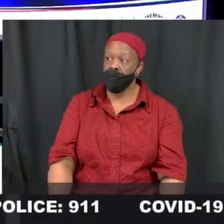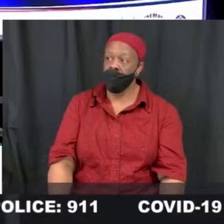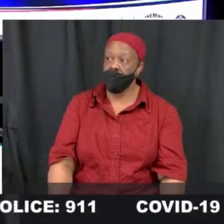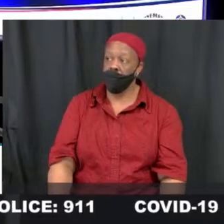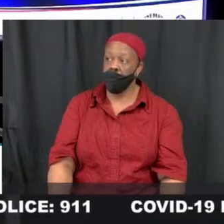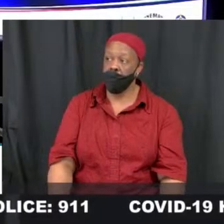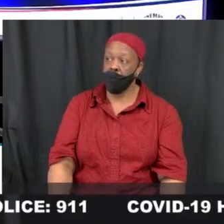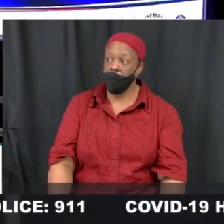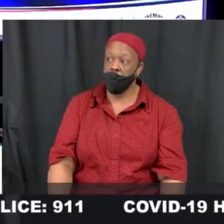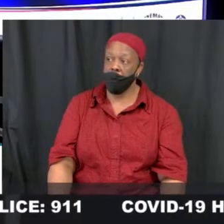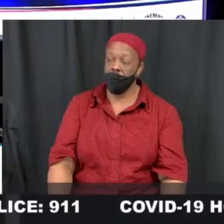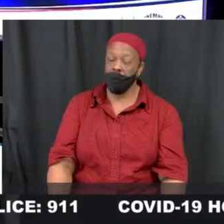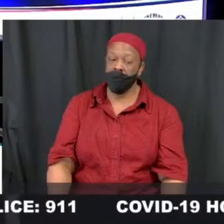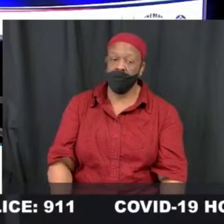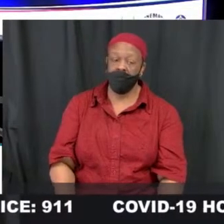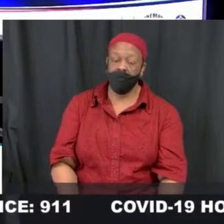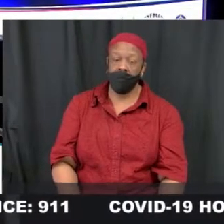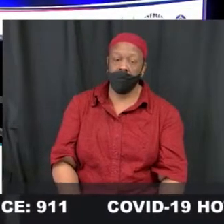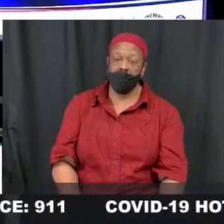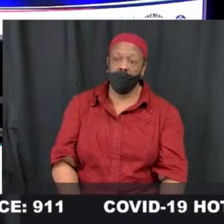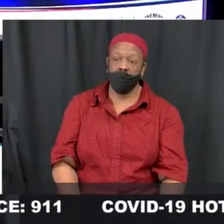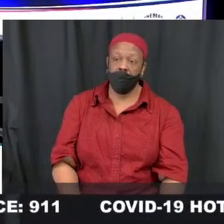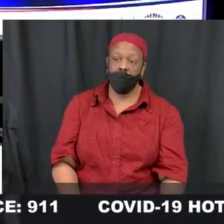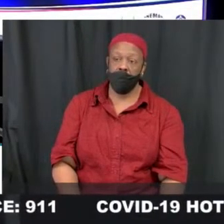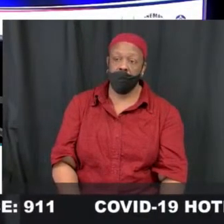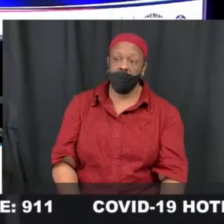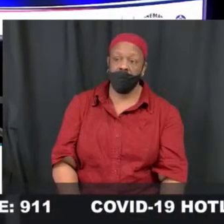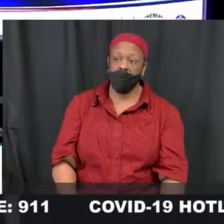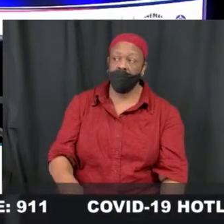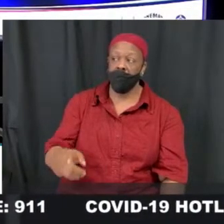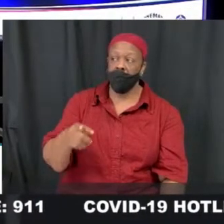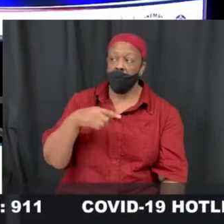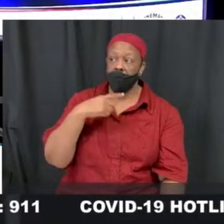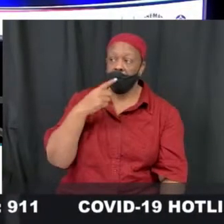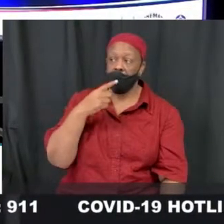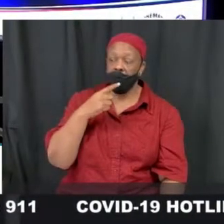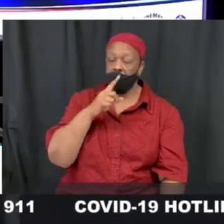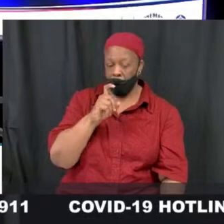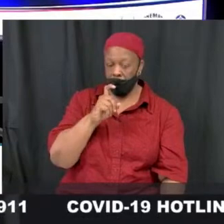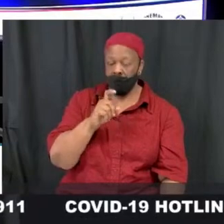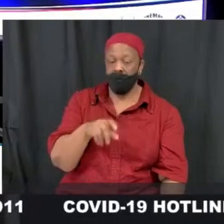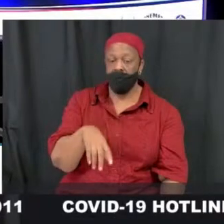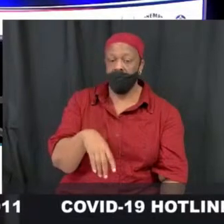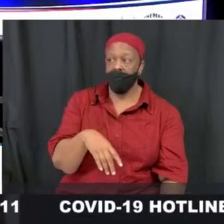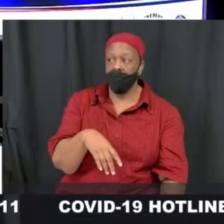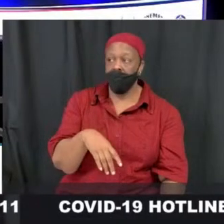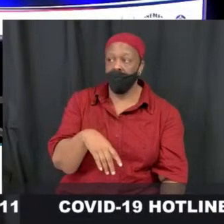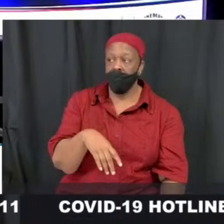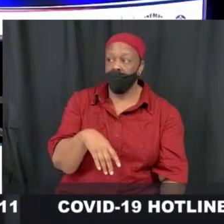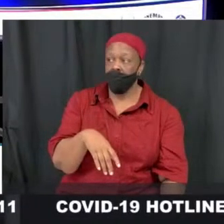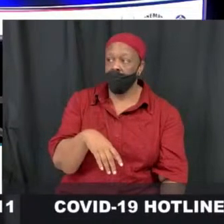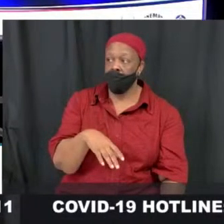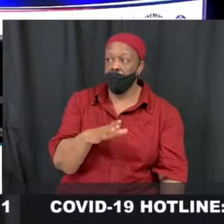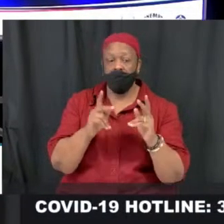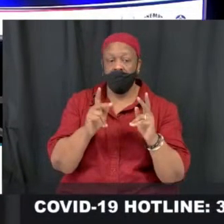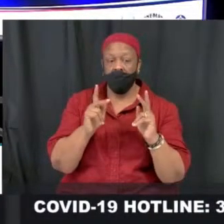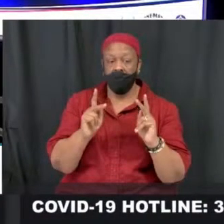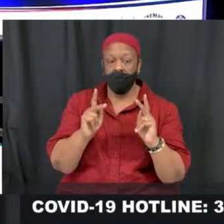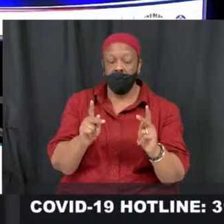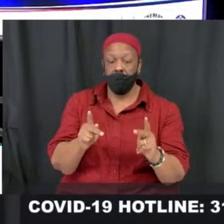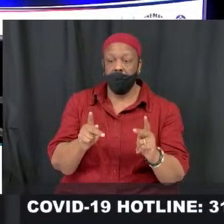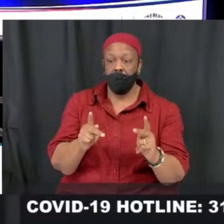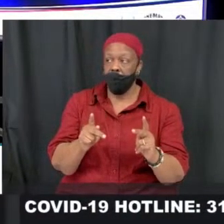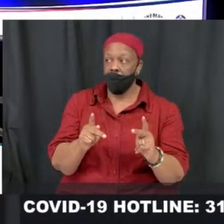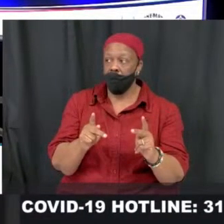Is from Von. It is said that the number of persons seen on the streets since